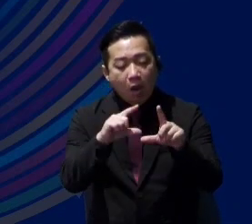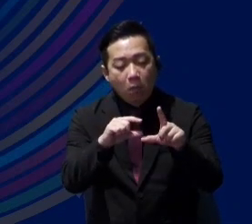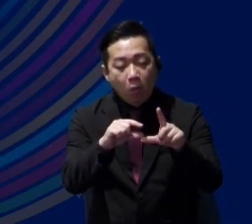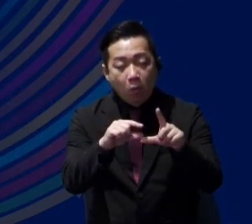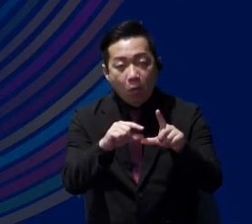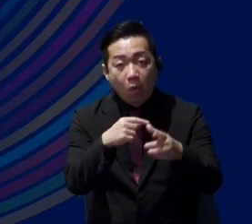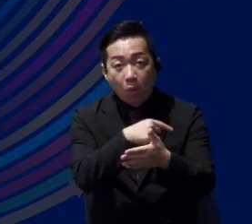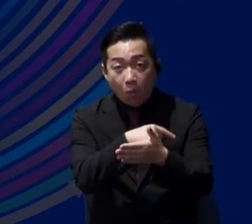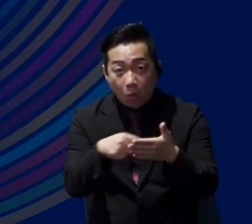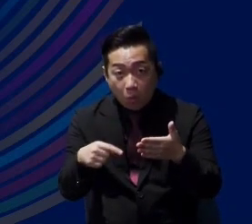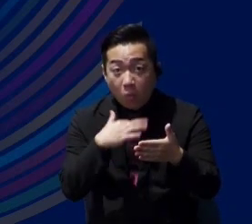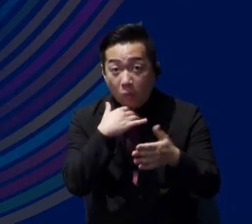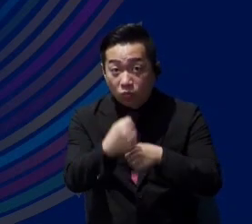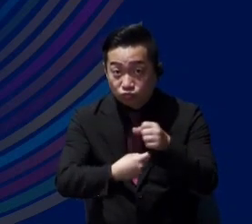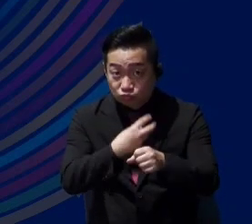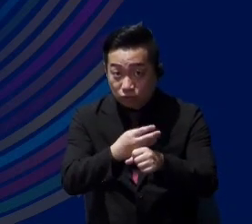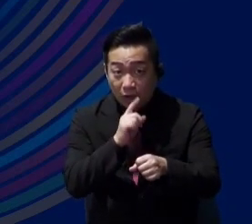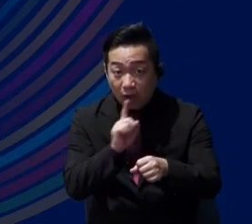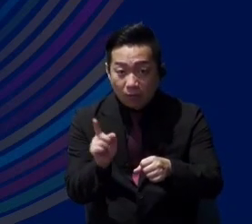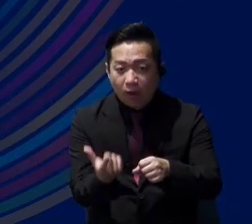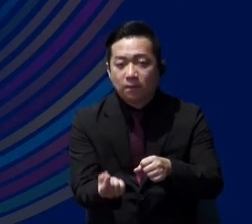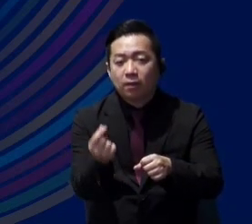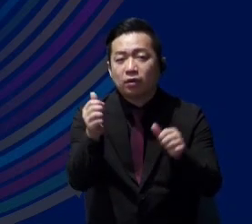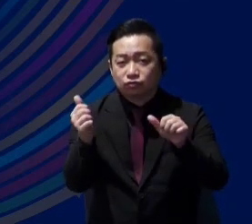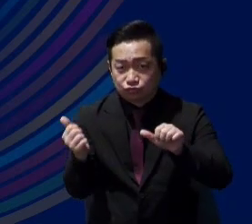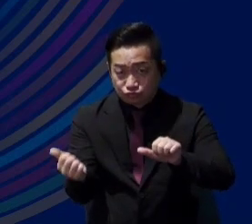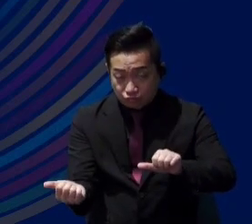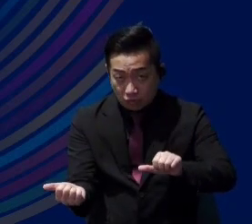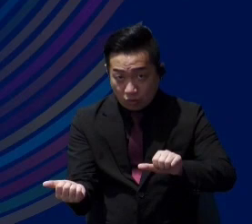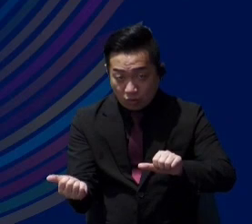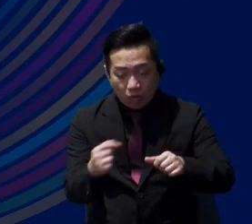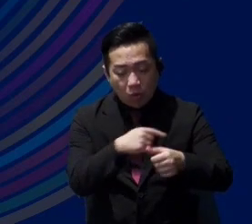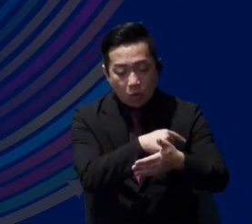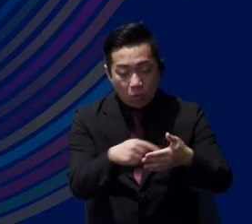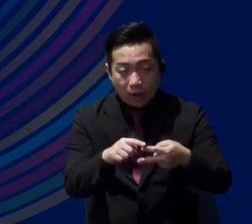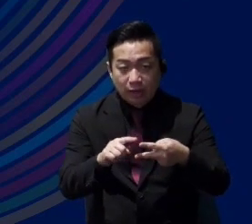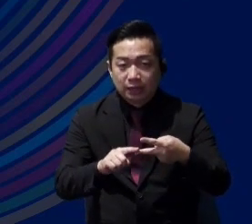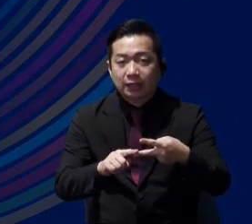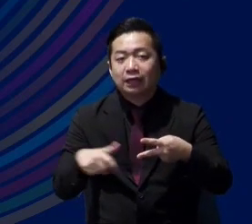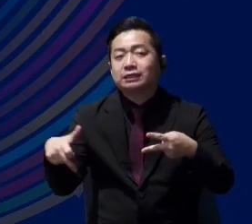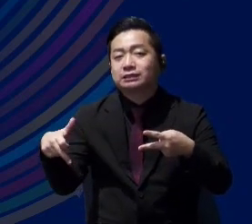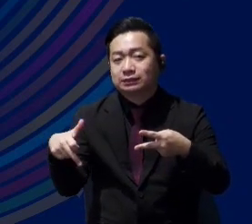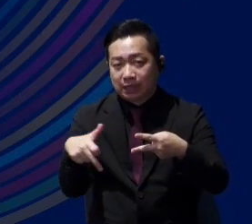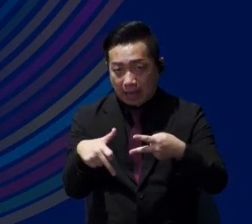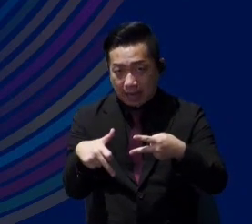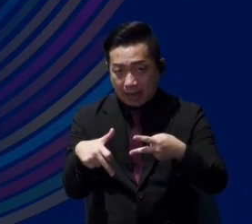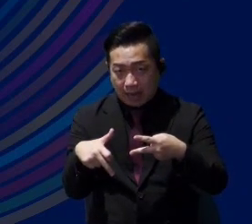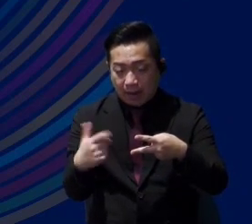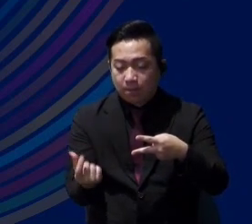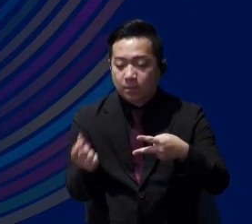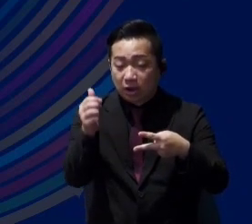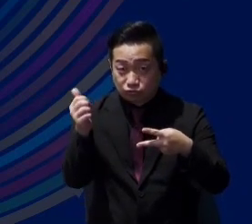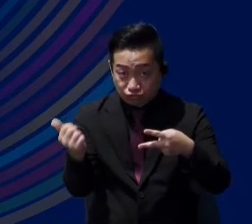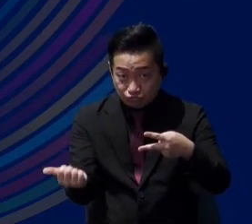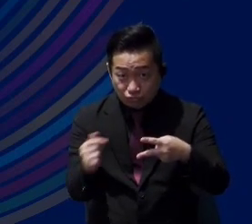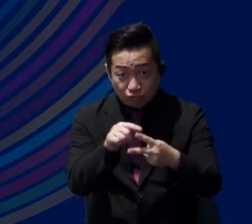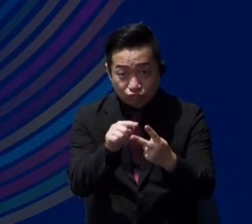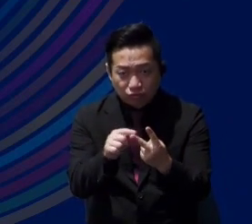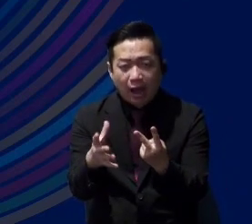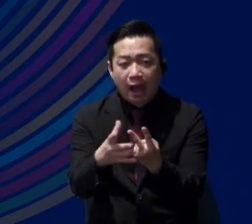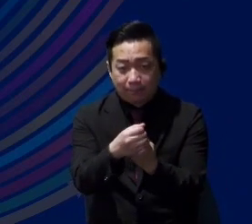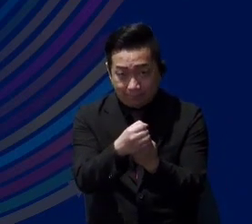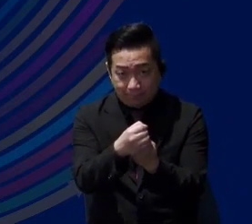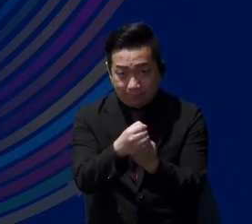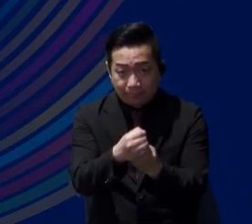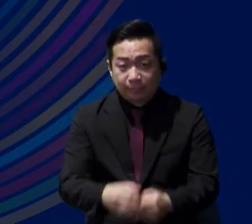disability. Here is something that for the disability rate that we gathered based